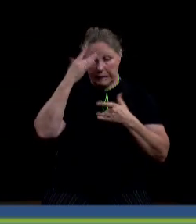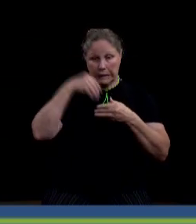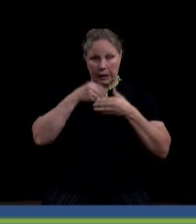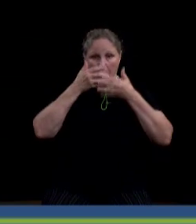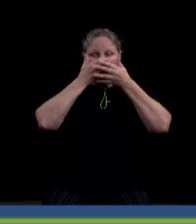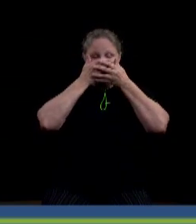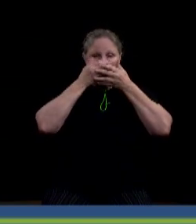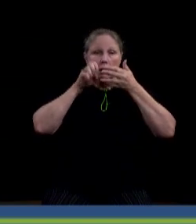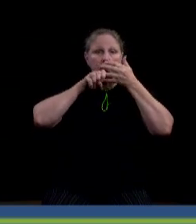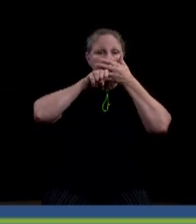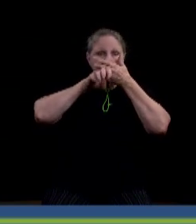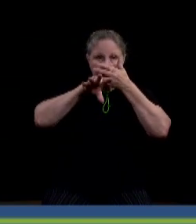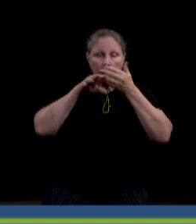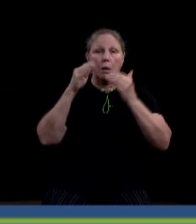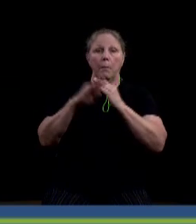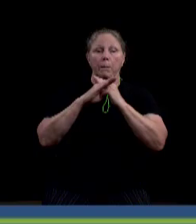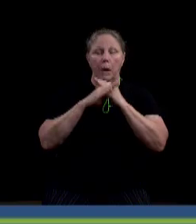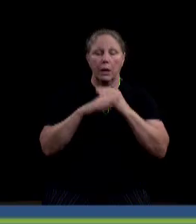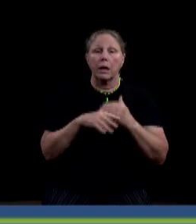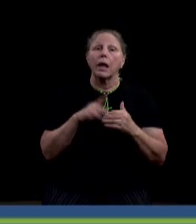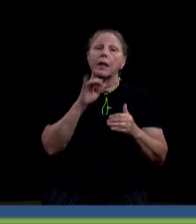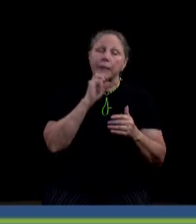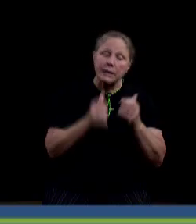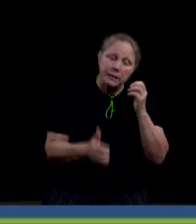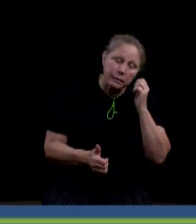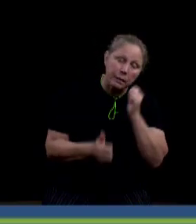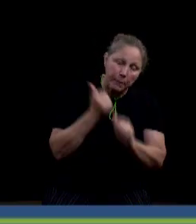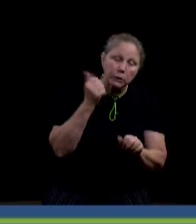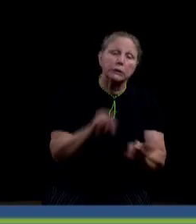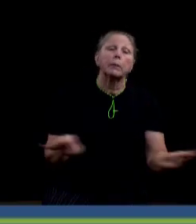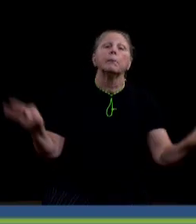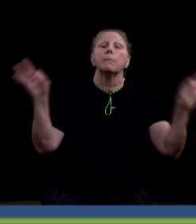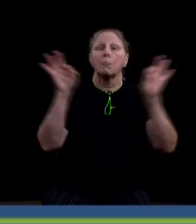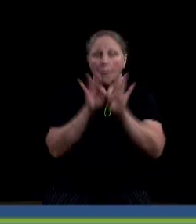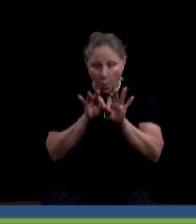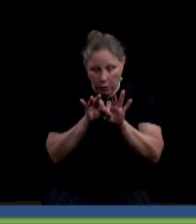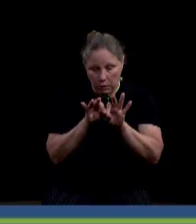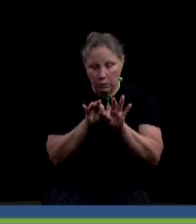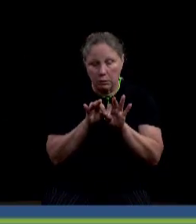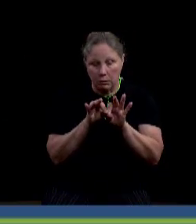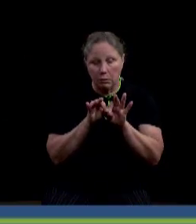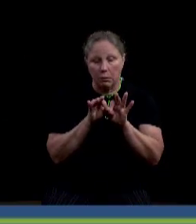benefit of wearing a mask in this situation.